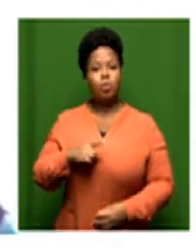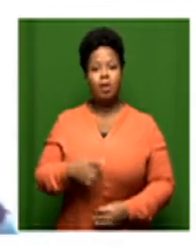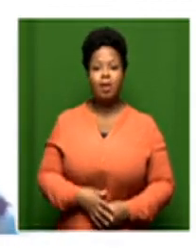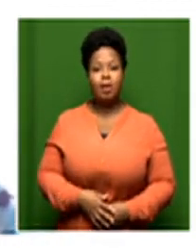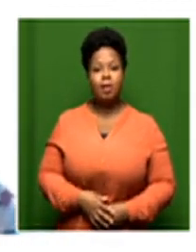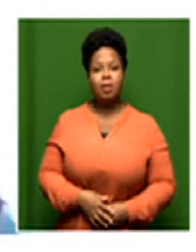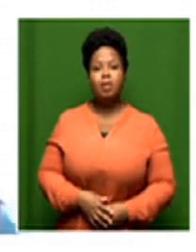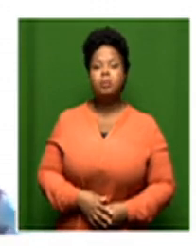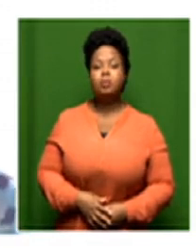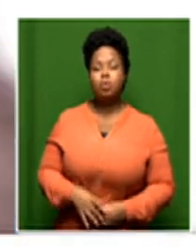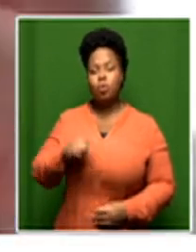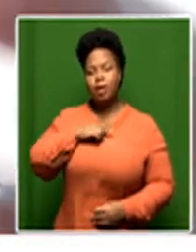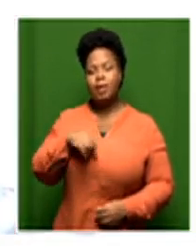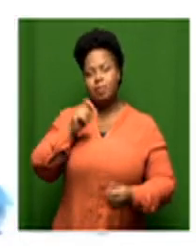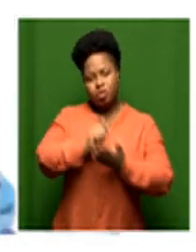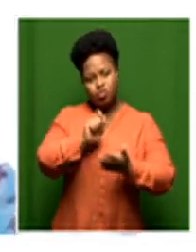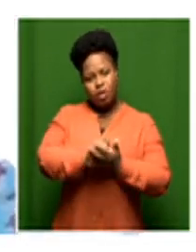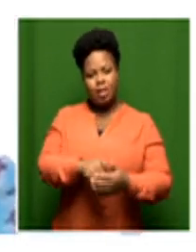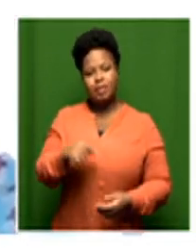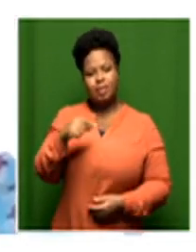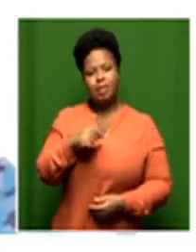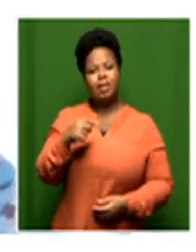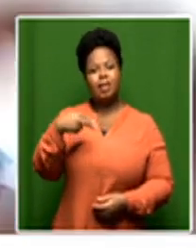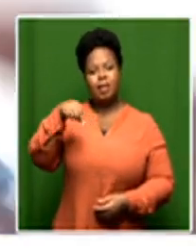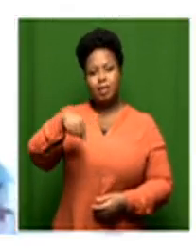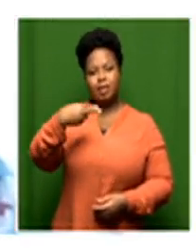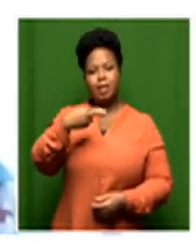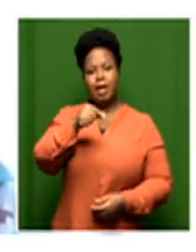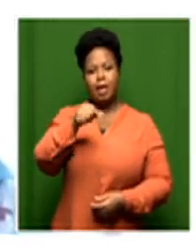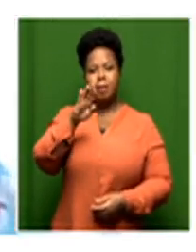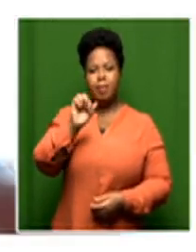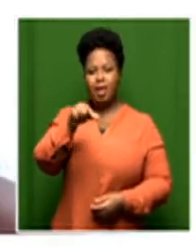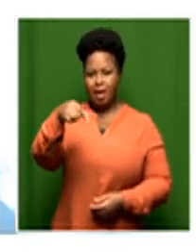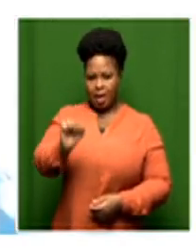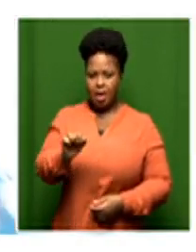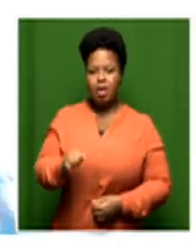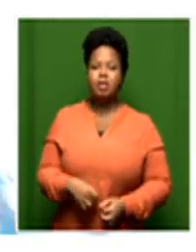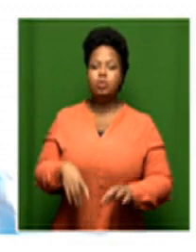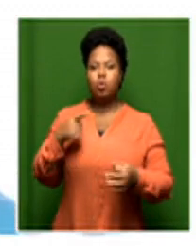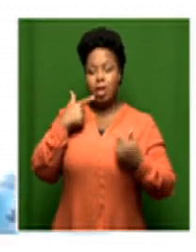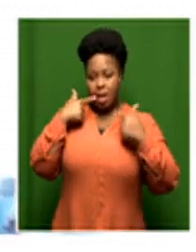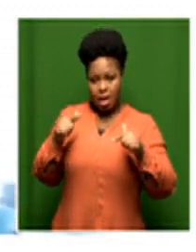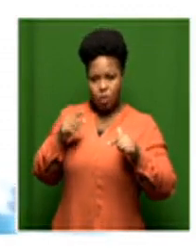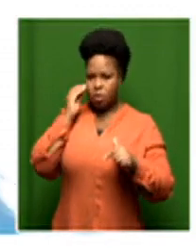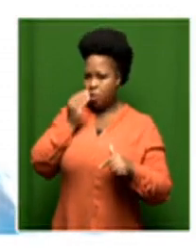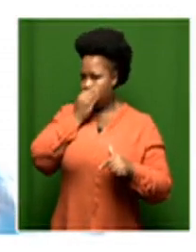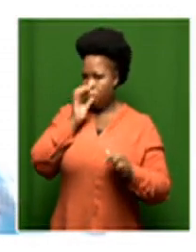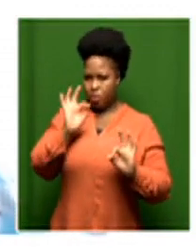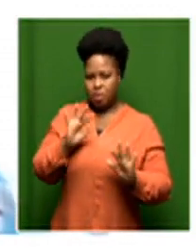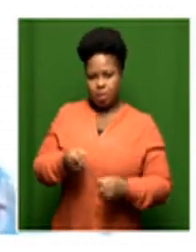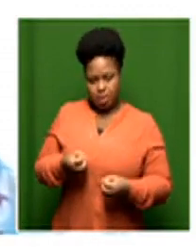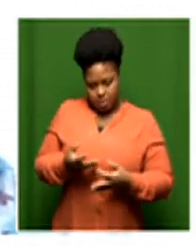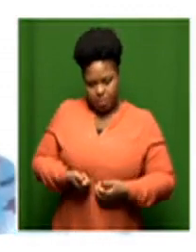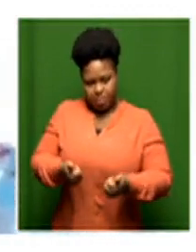have written Gqeberha in the Khoi language. Therefore, the expression could have been more louder in terms of